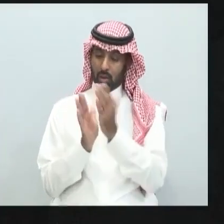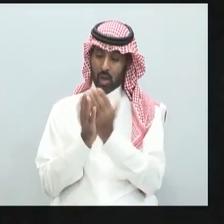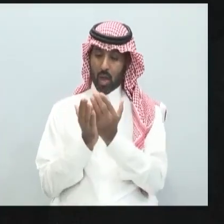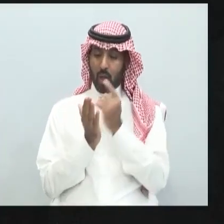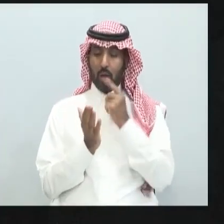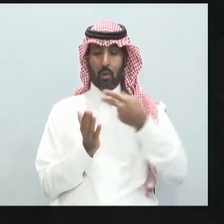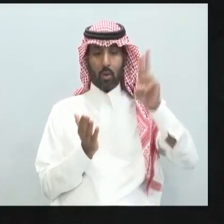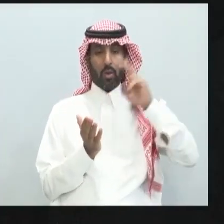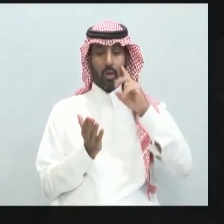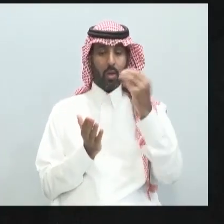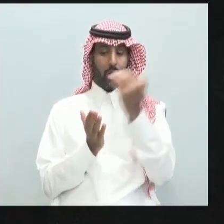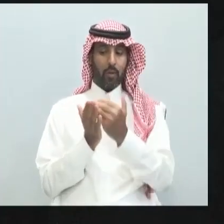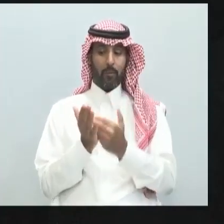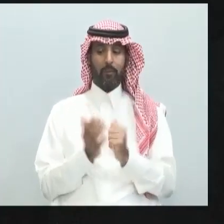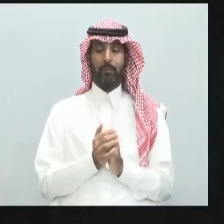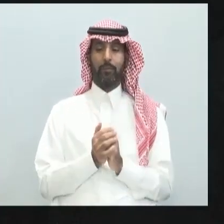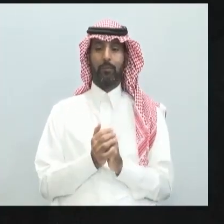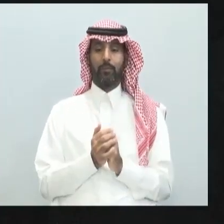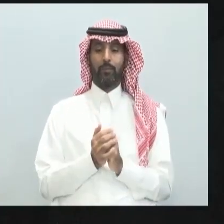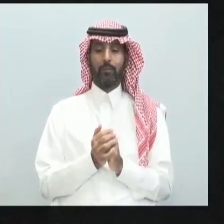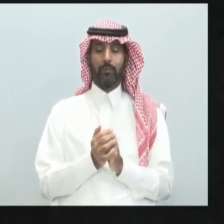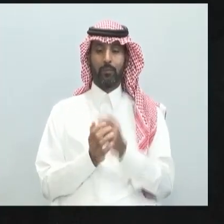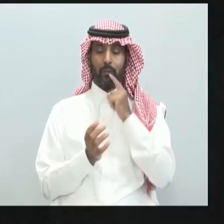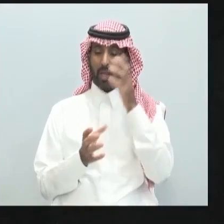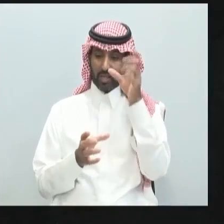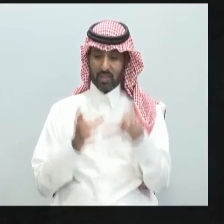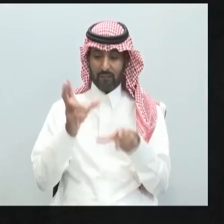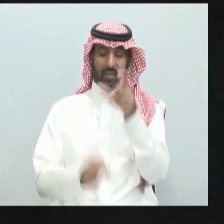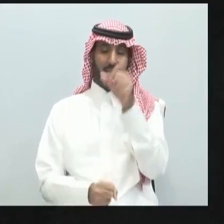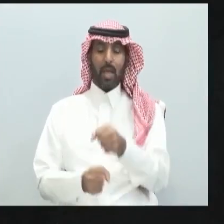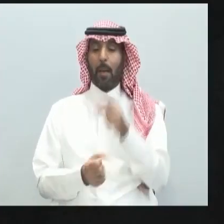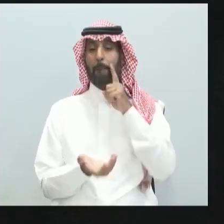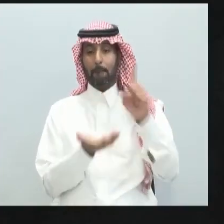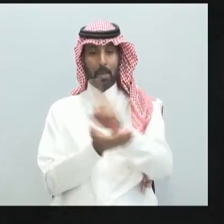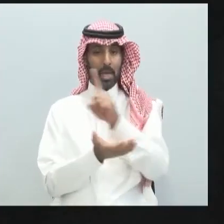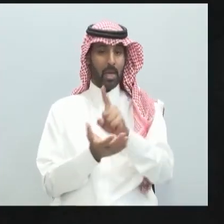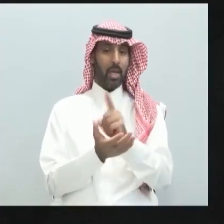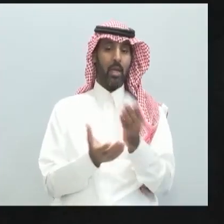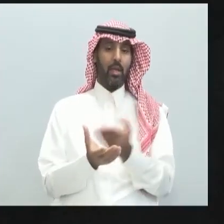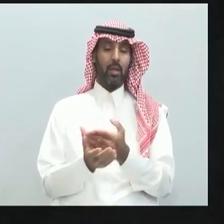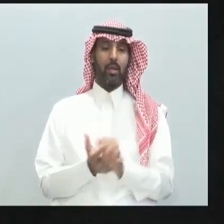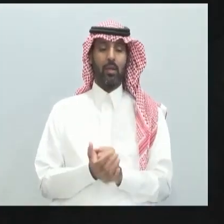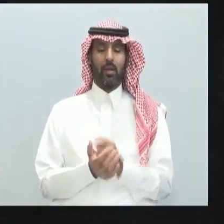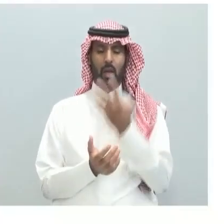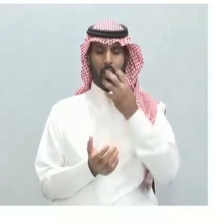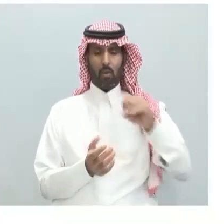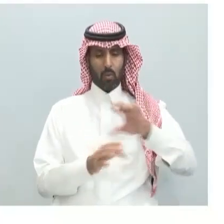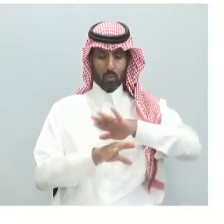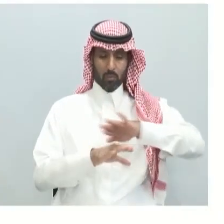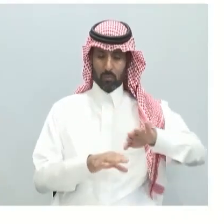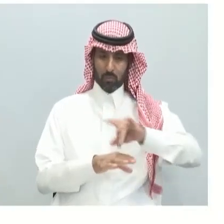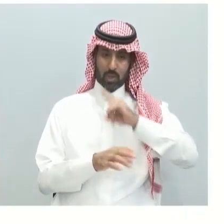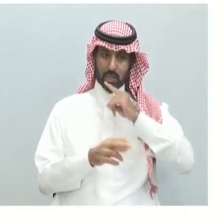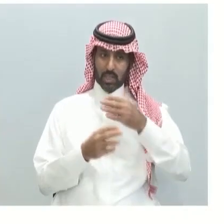theme is going green. So it's about saving the environment and what that entails. So